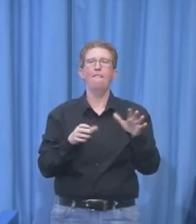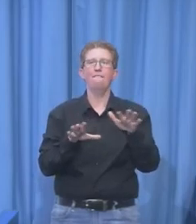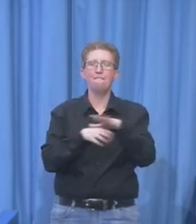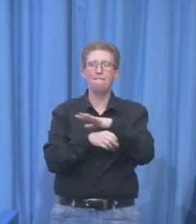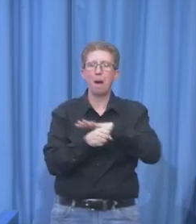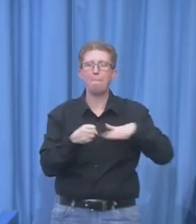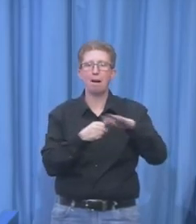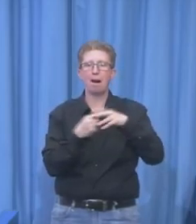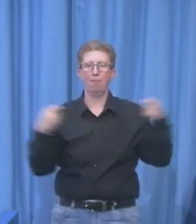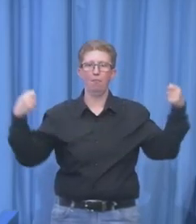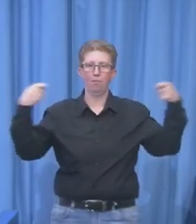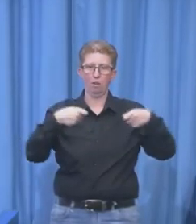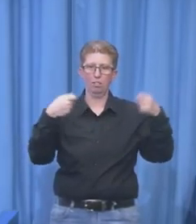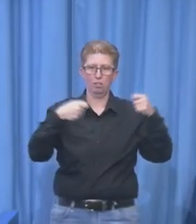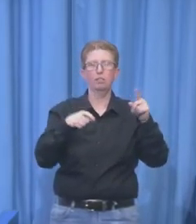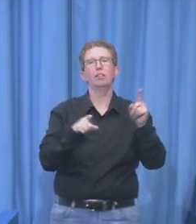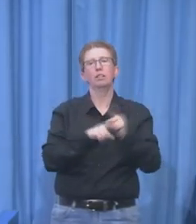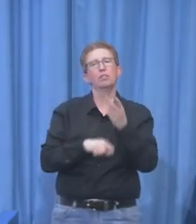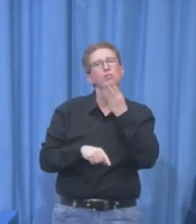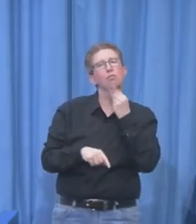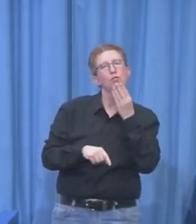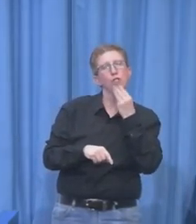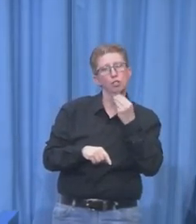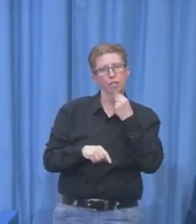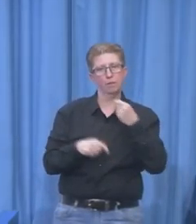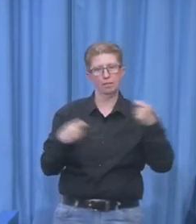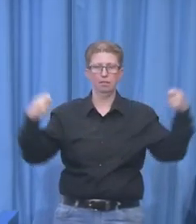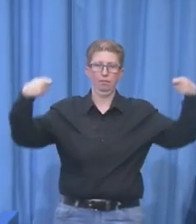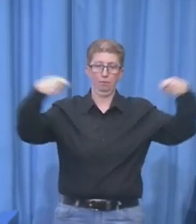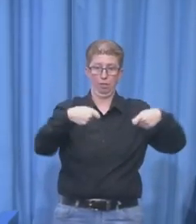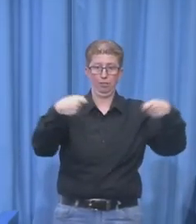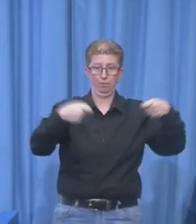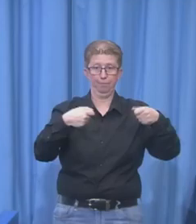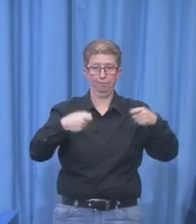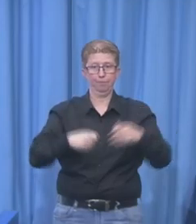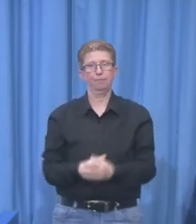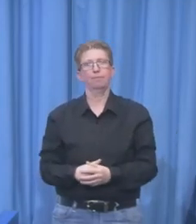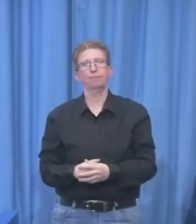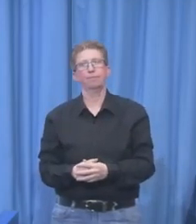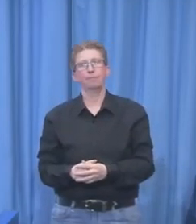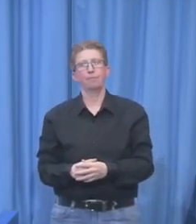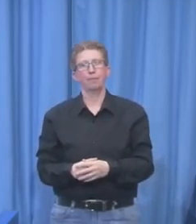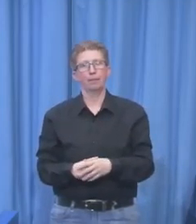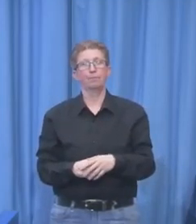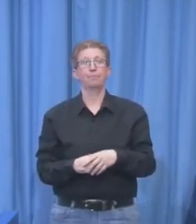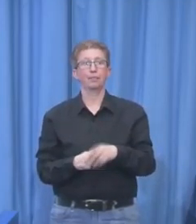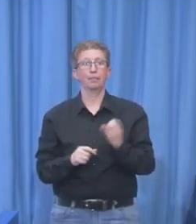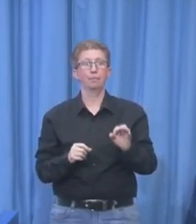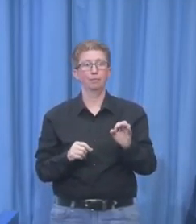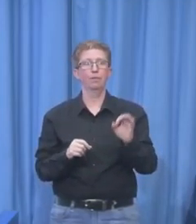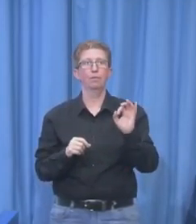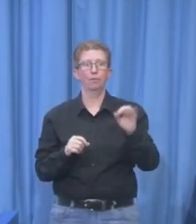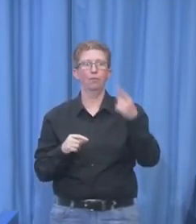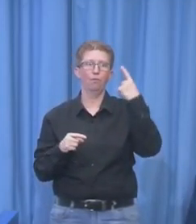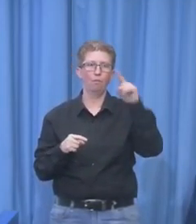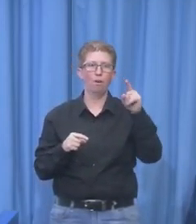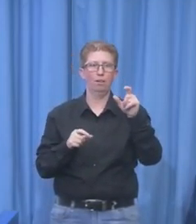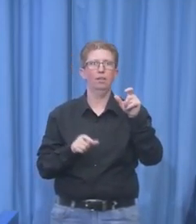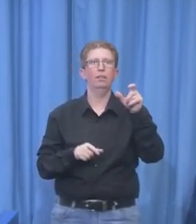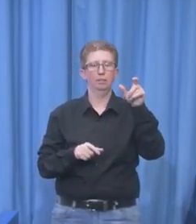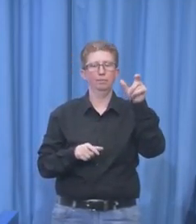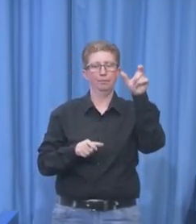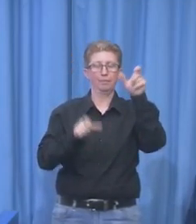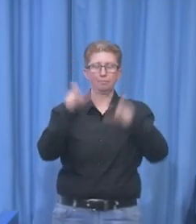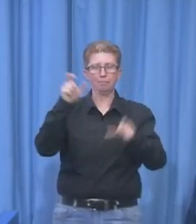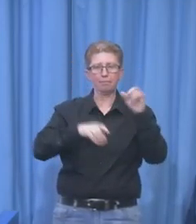to promote quality employment for people with disabilities. You can see the outcomes. It's amazing. 70% of